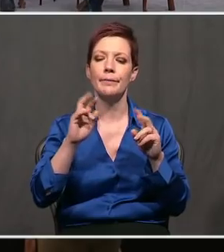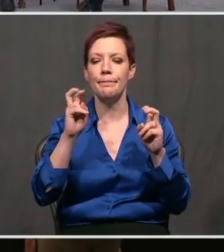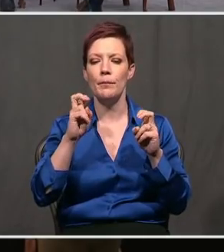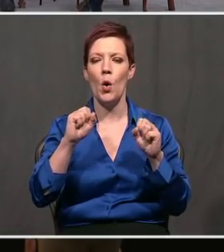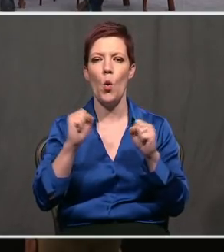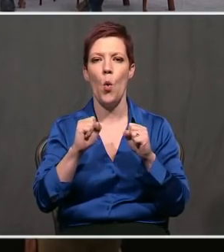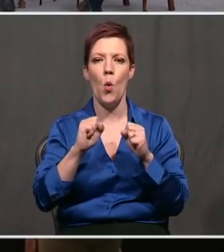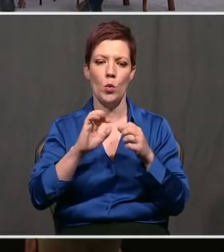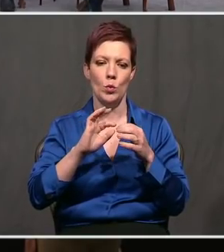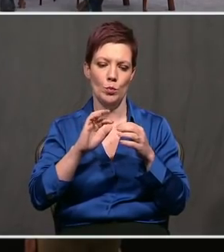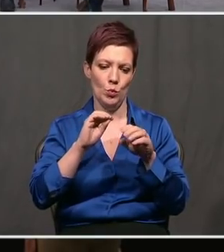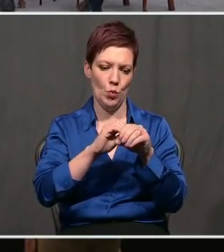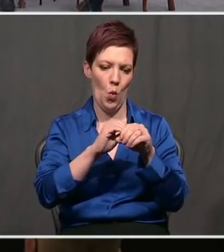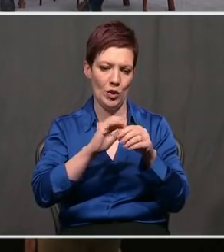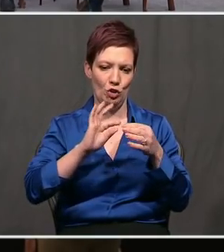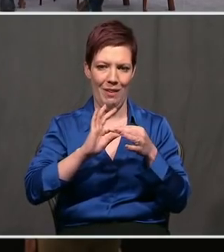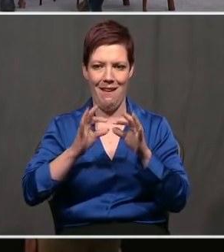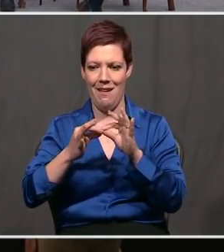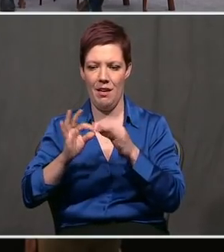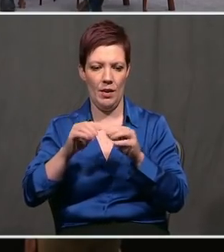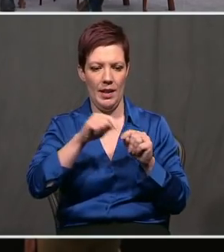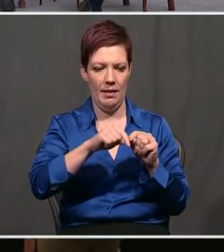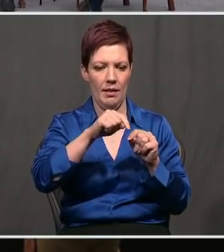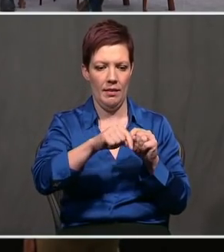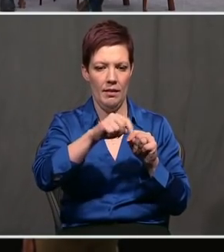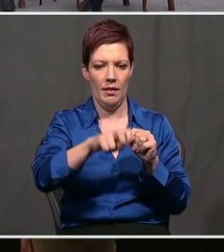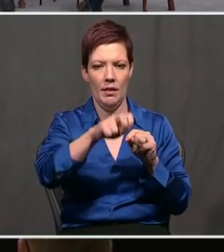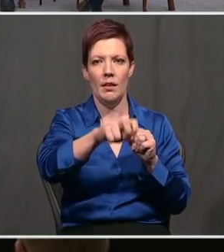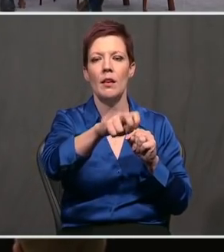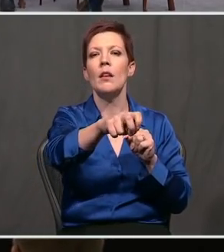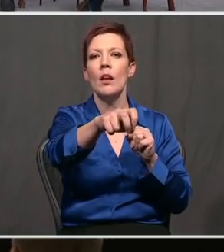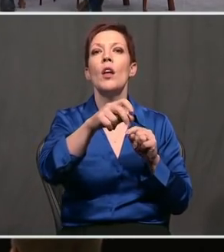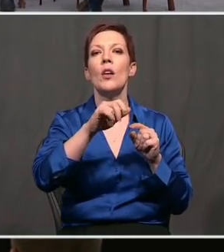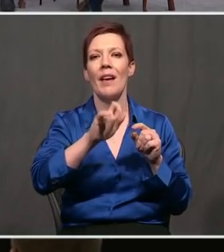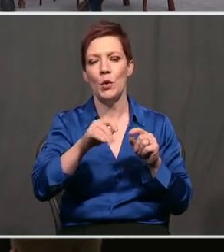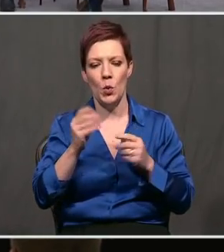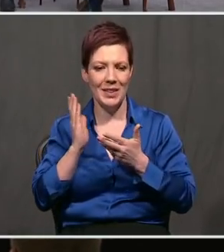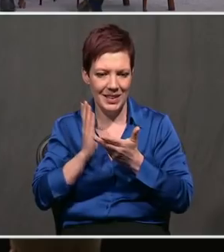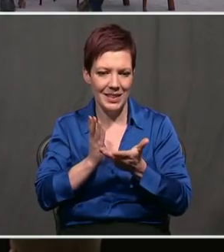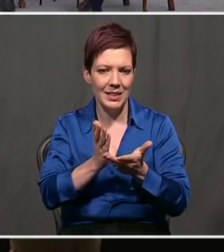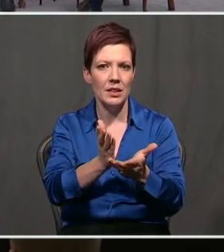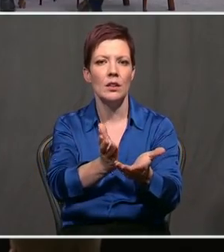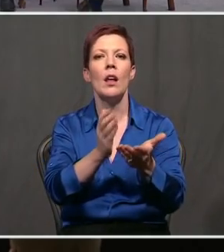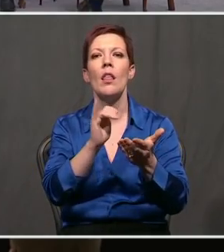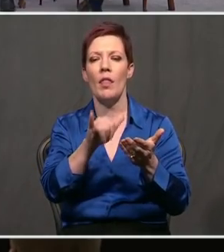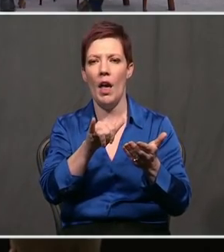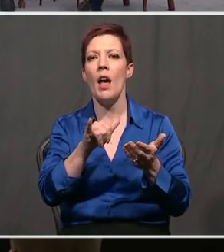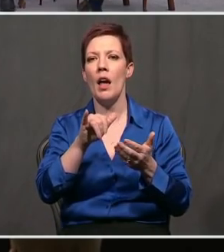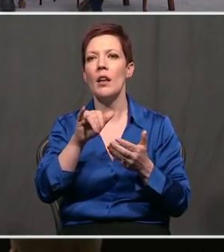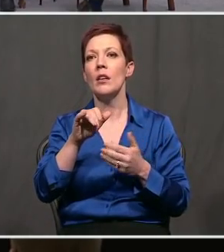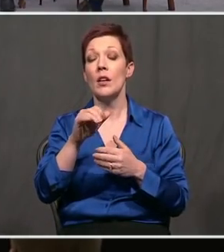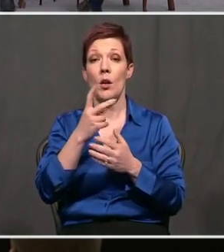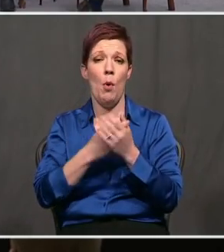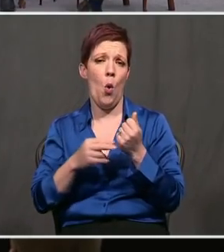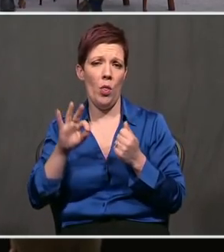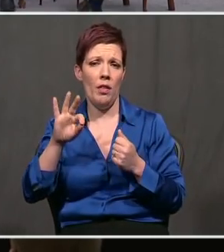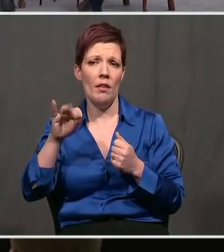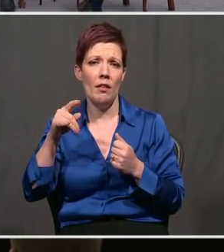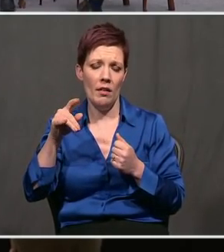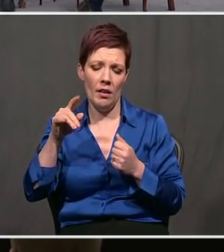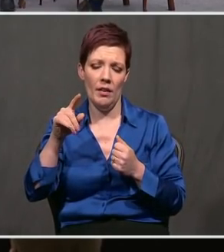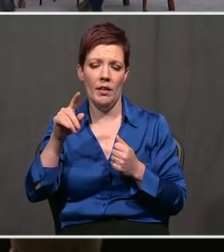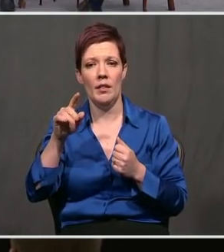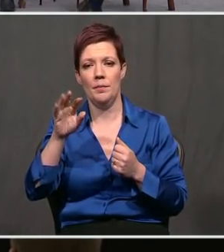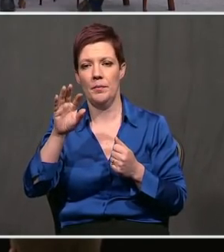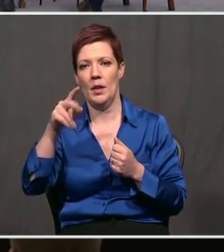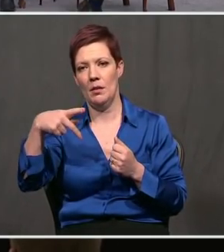to handle the Pfizer vaccine as well as the Moderna vaccine adequately. also to be ready for this. We understand when we're